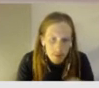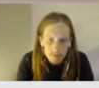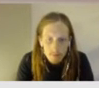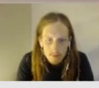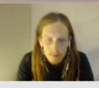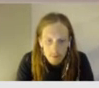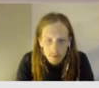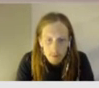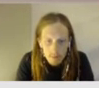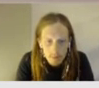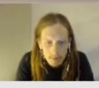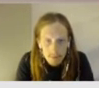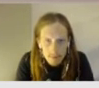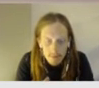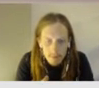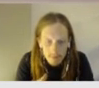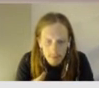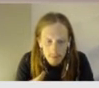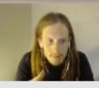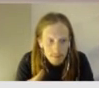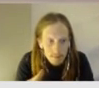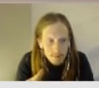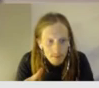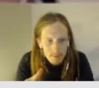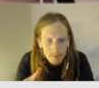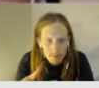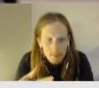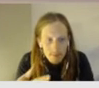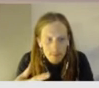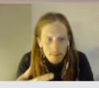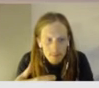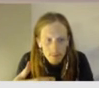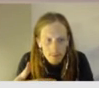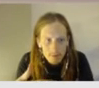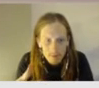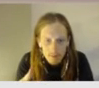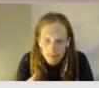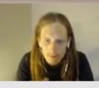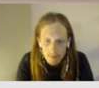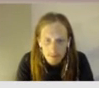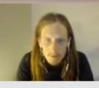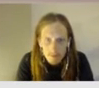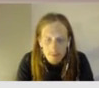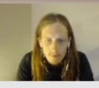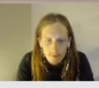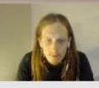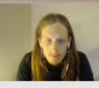people, and I'm interested in other people. I think in terms of subject matter, I tend to be attracted to